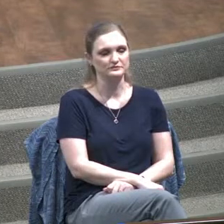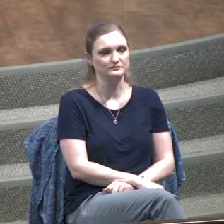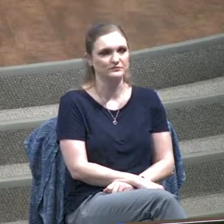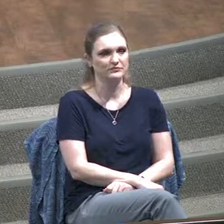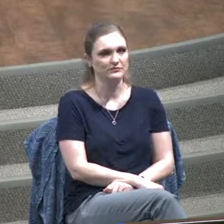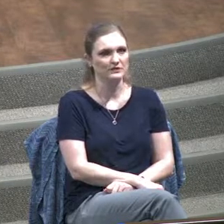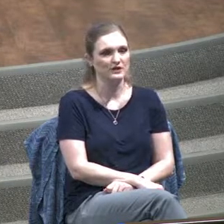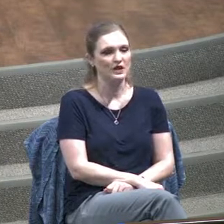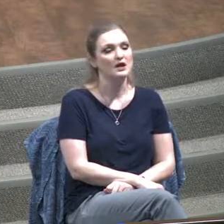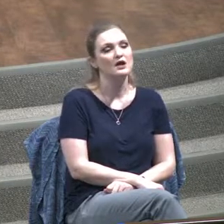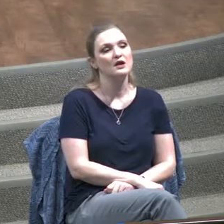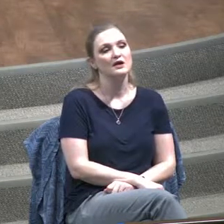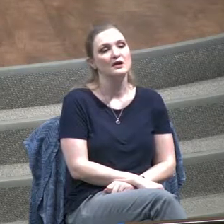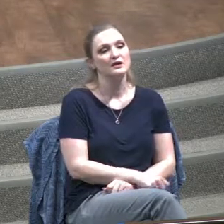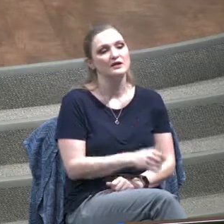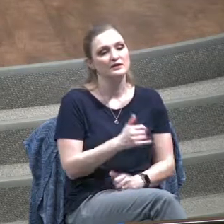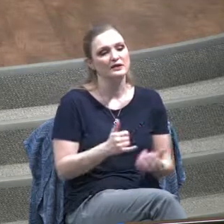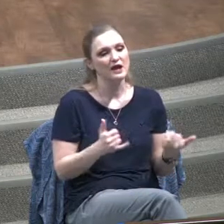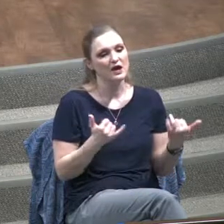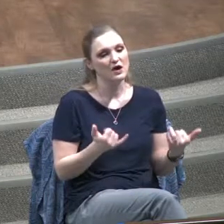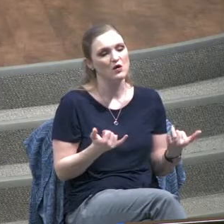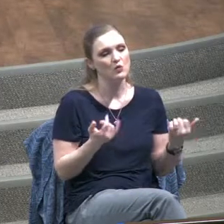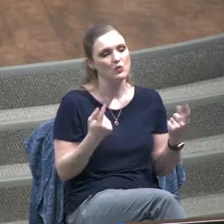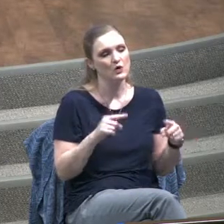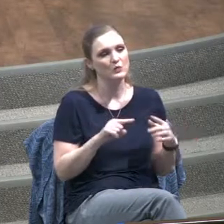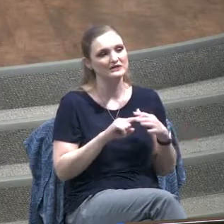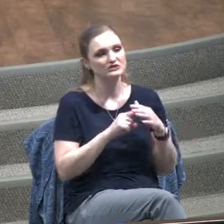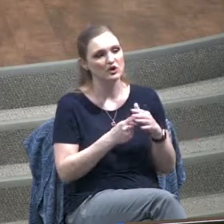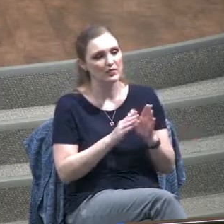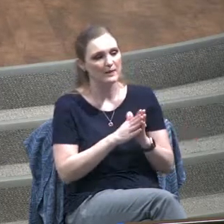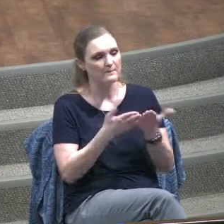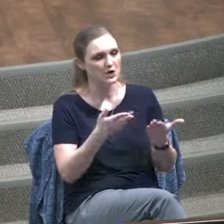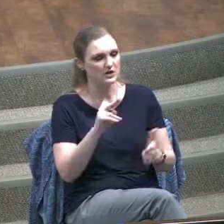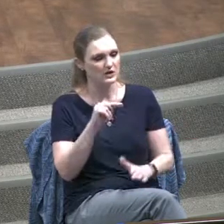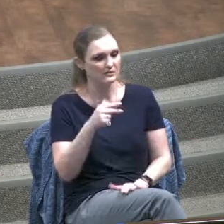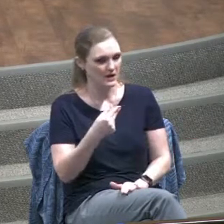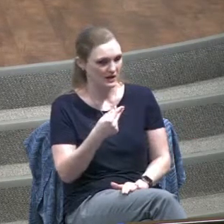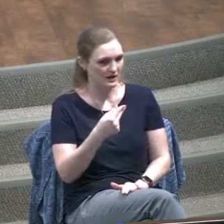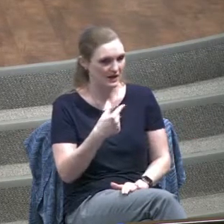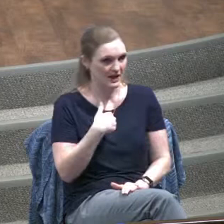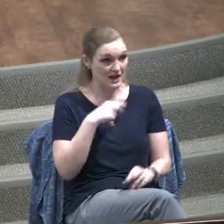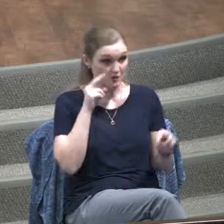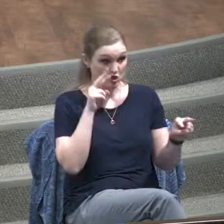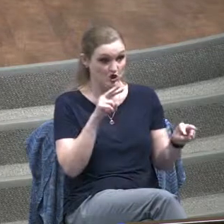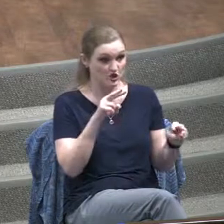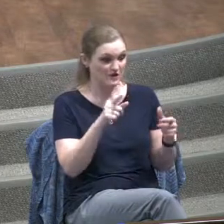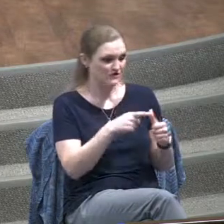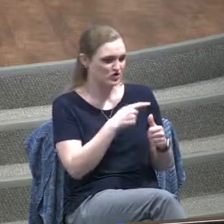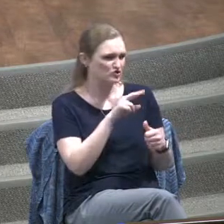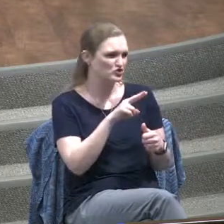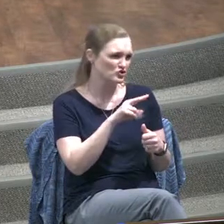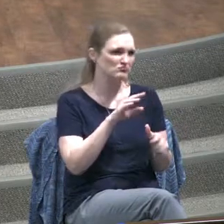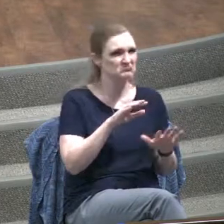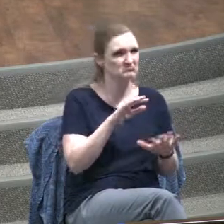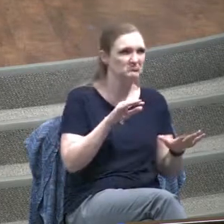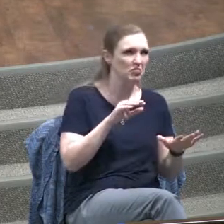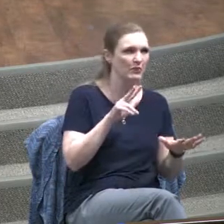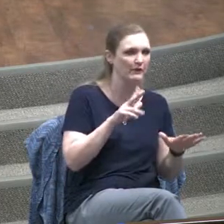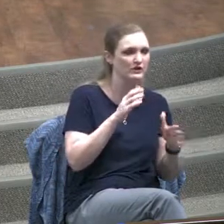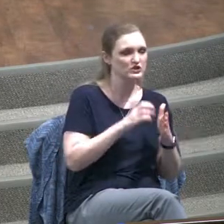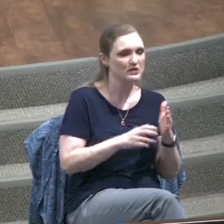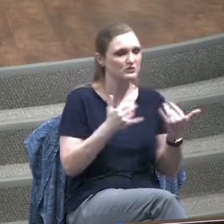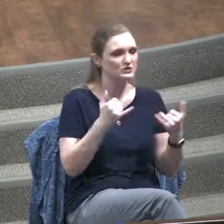Now, when we get to the book of Nehemiah, and I'm going to just look at the first 2 or 3 chapters